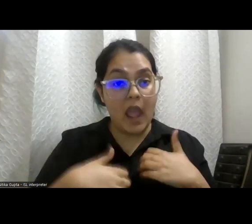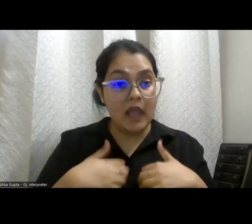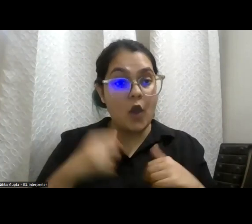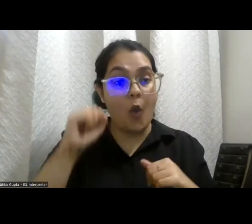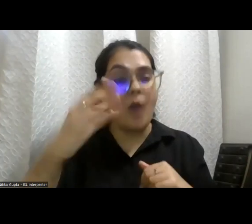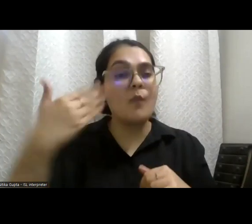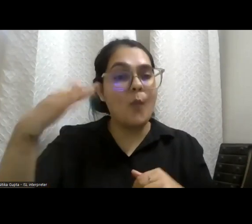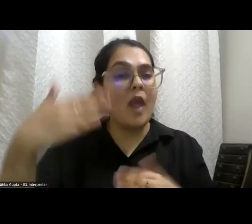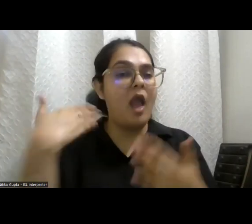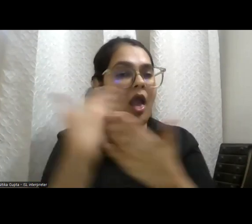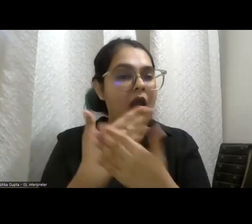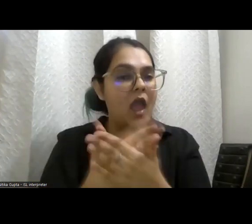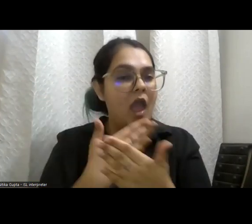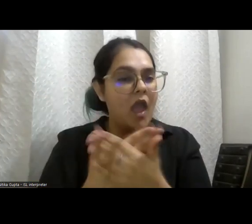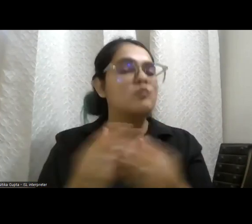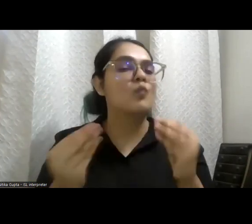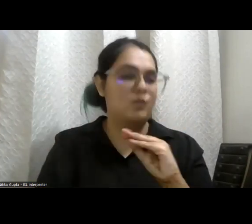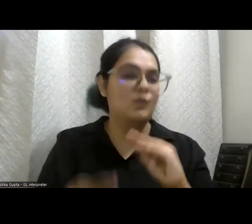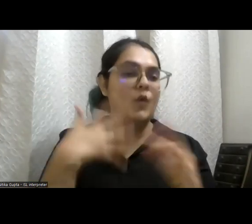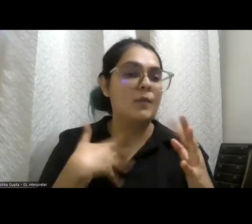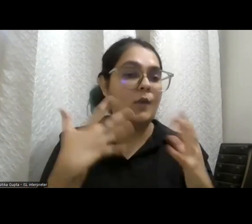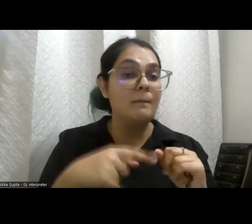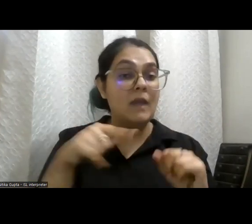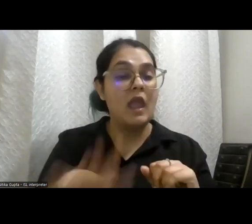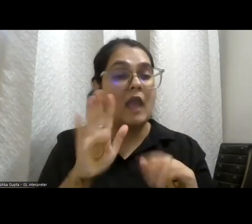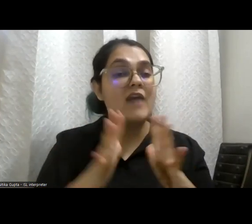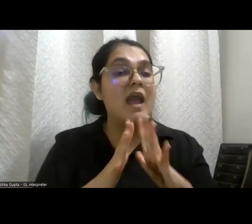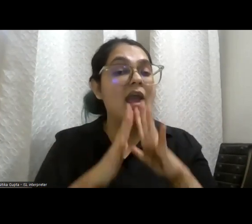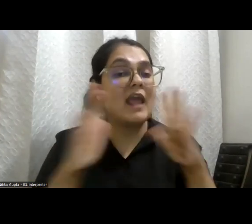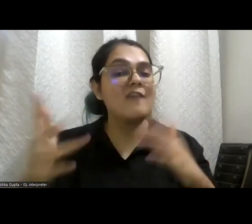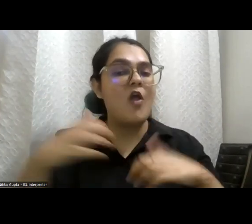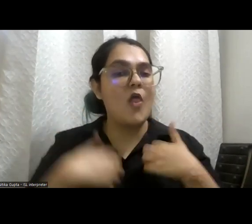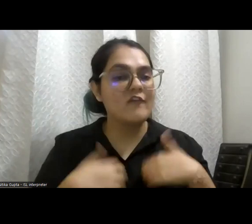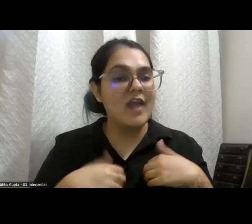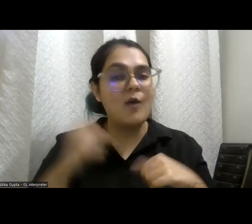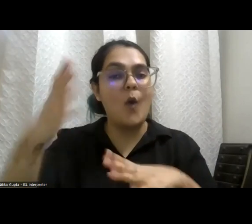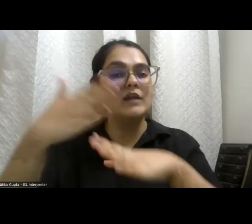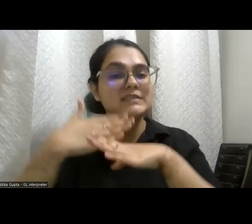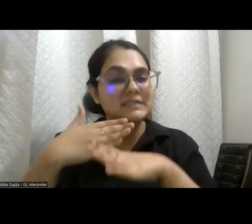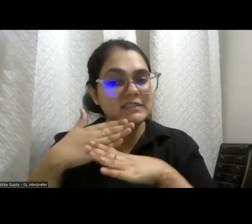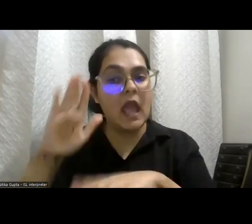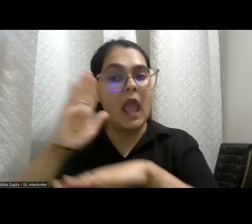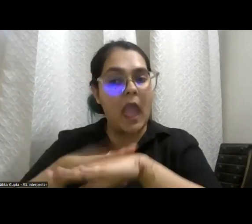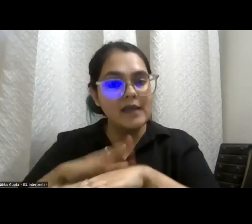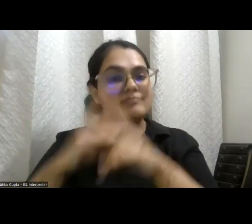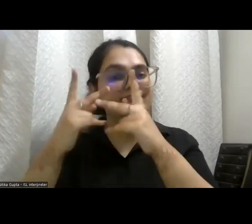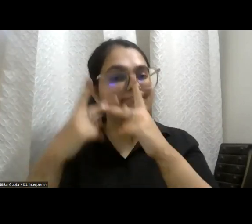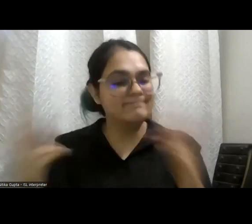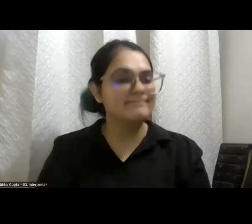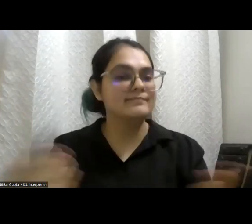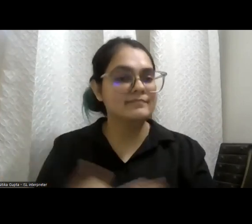active participation in this critical dialogue. We are grateful for your willingness to share your expertise and experiences, and for